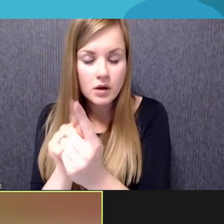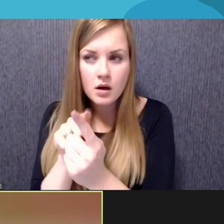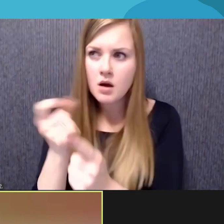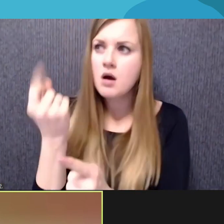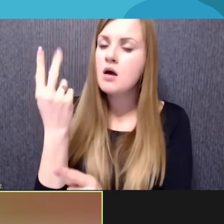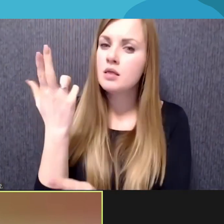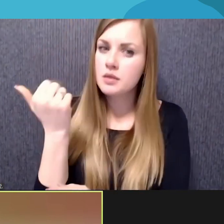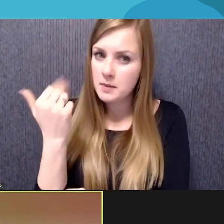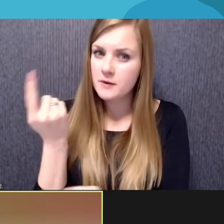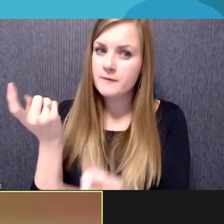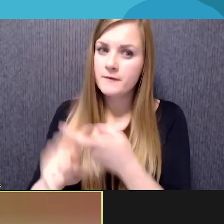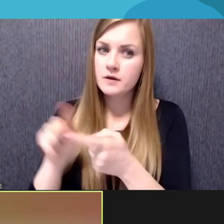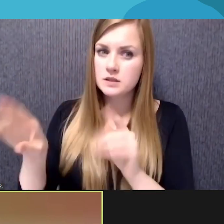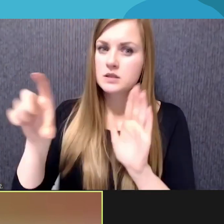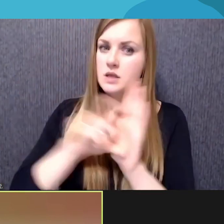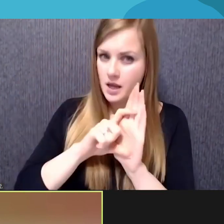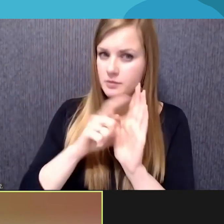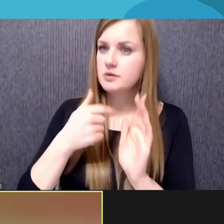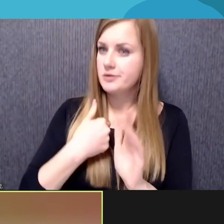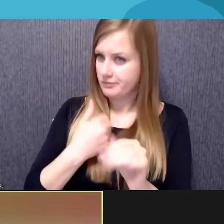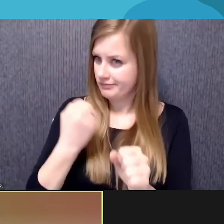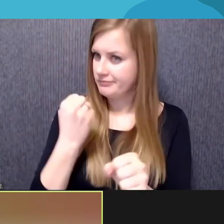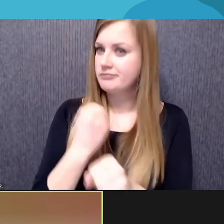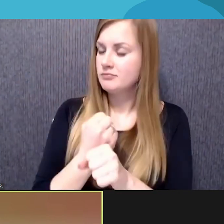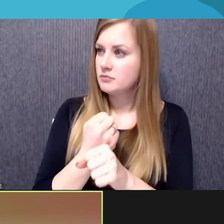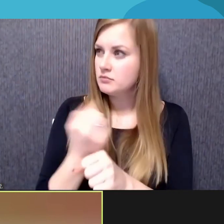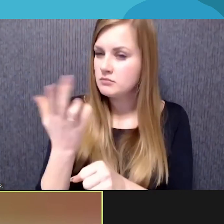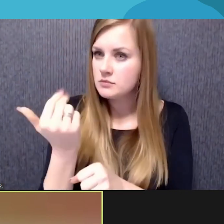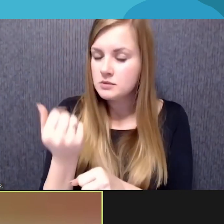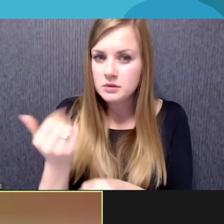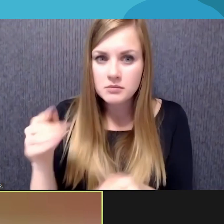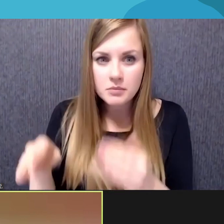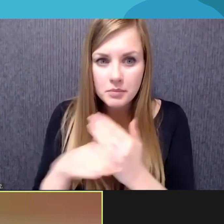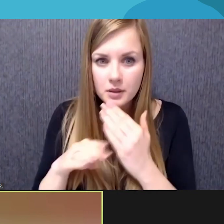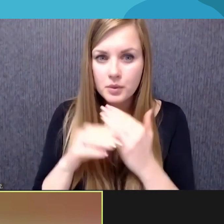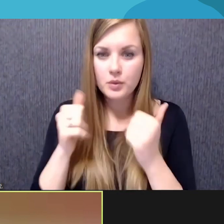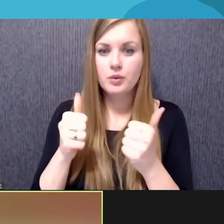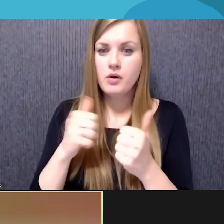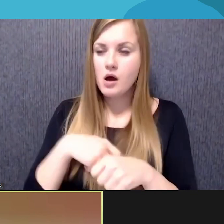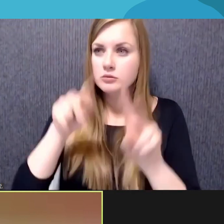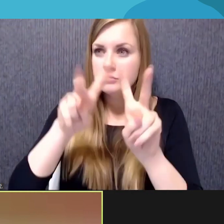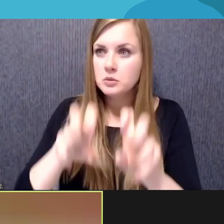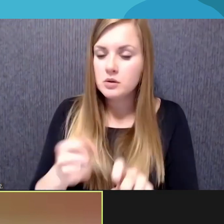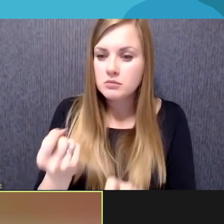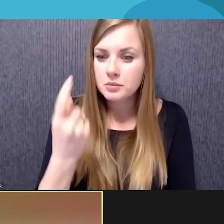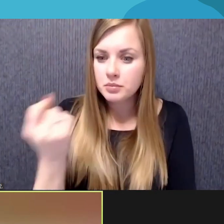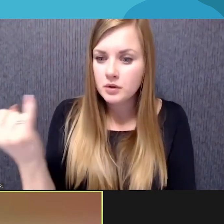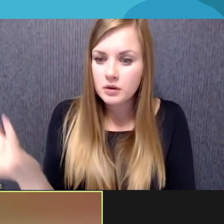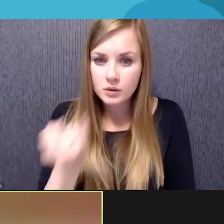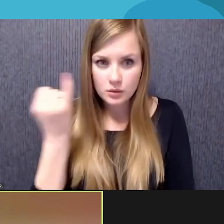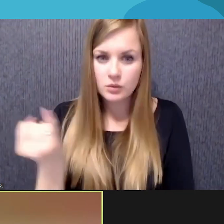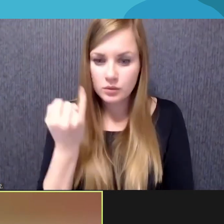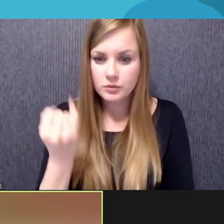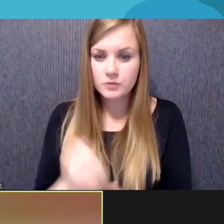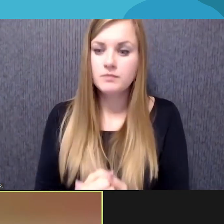months later, they say that they had applied the articles, and they